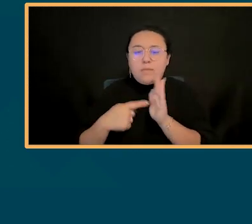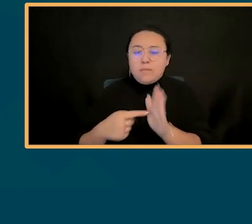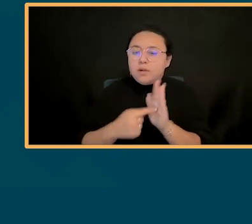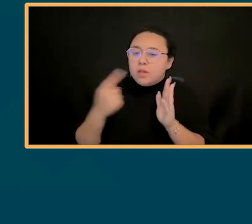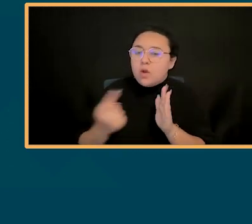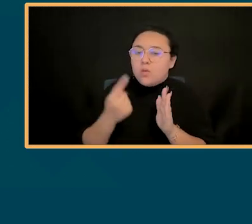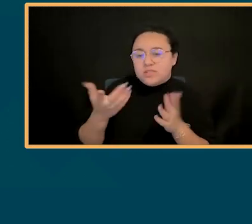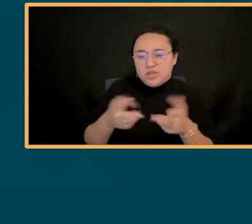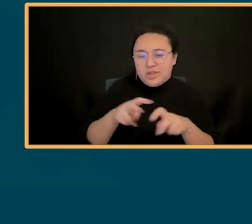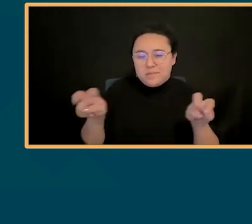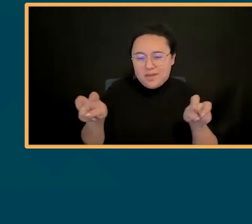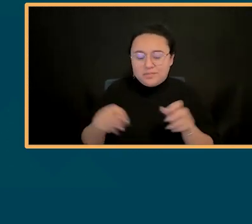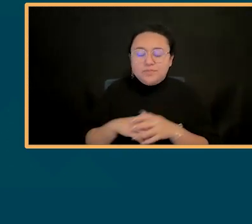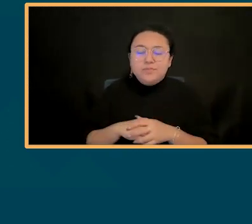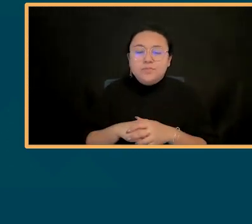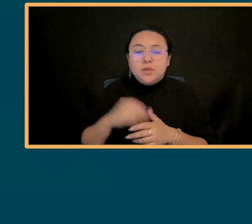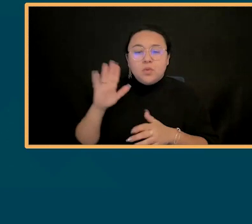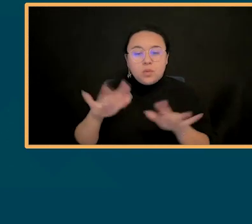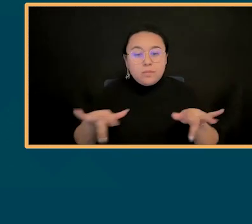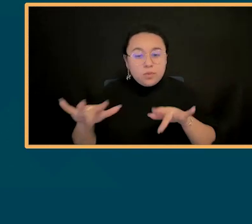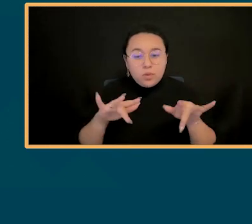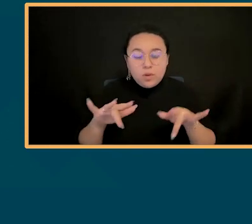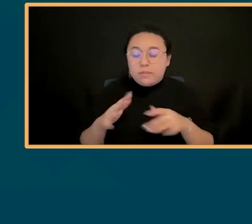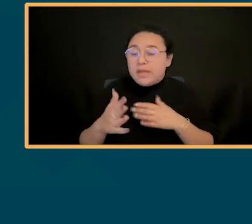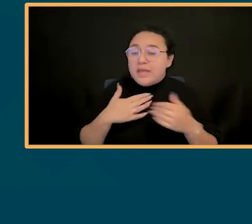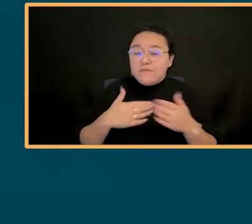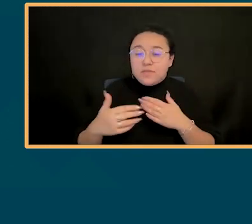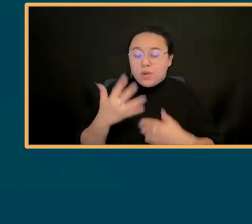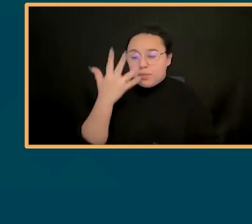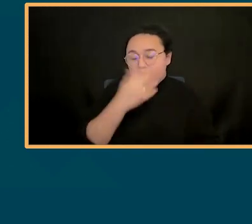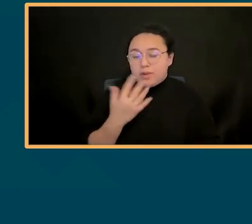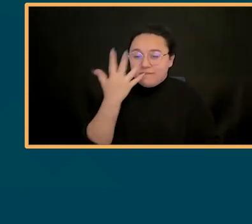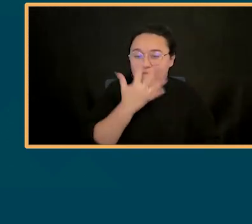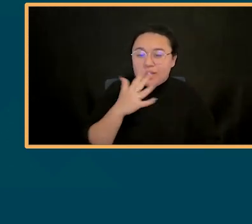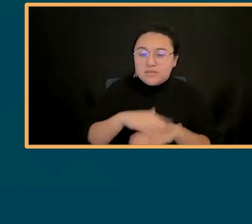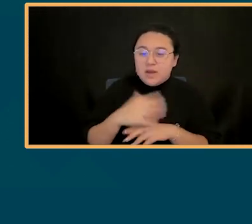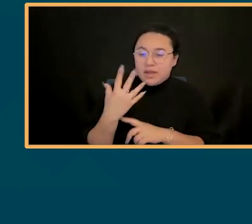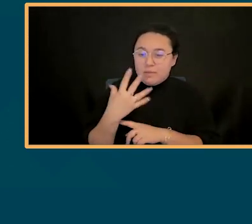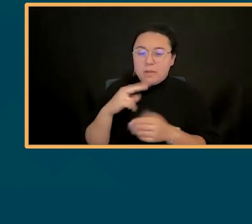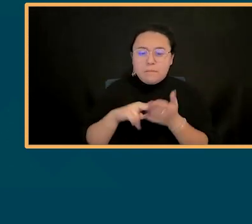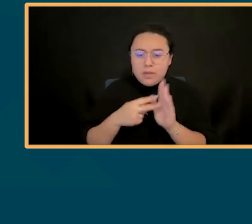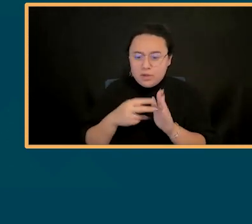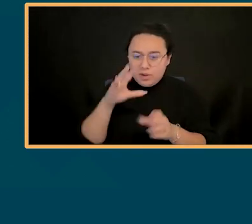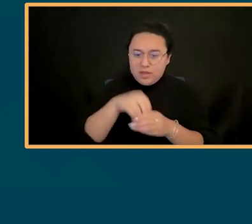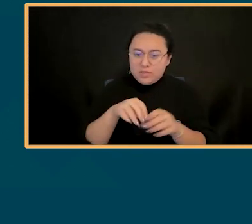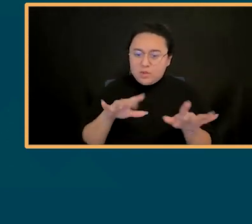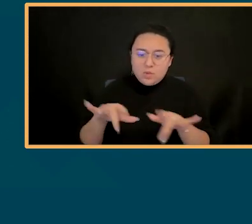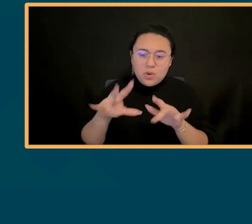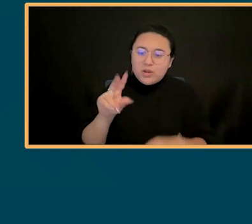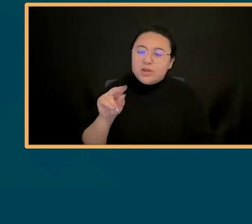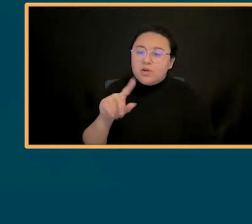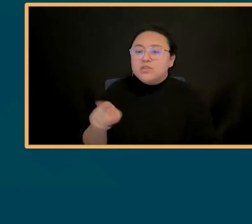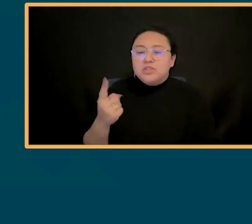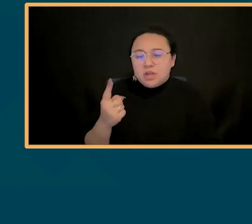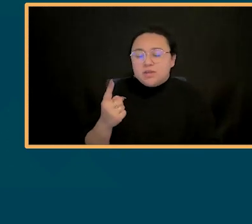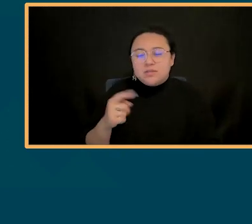on the panel. We will be recording, but even though your pretty face is on camera today, that doesn't mean you're on the recording. I'm sorry, we're just